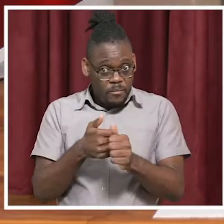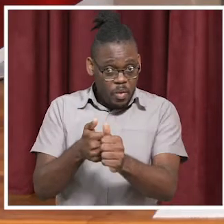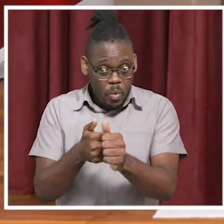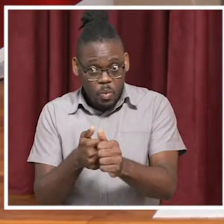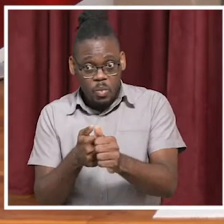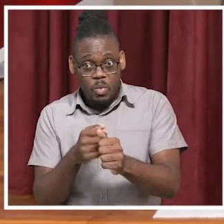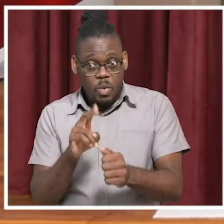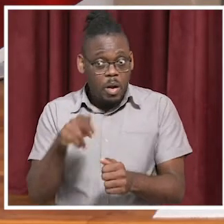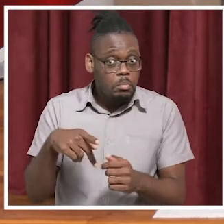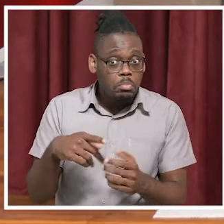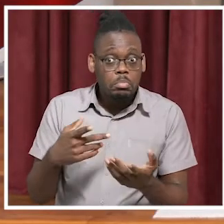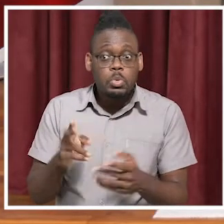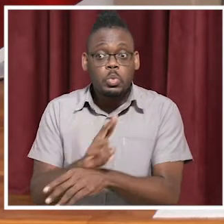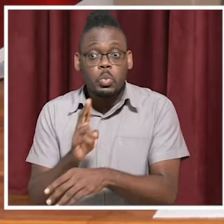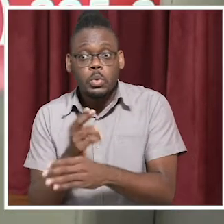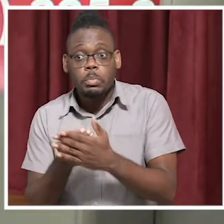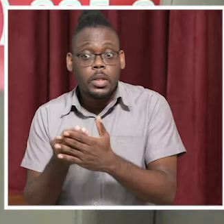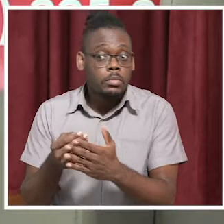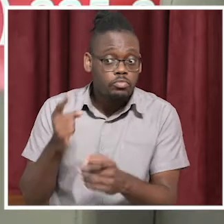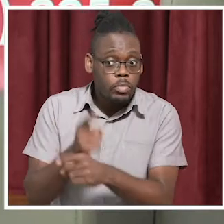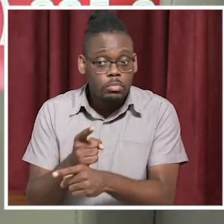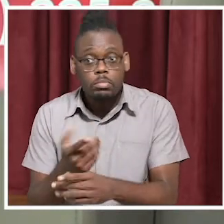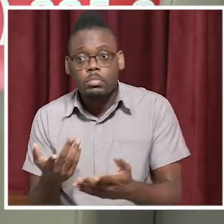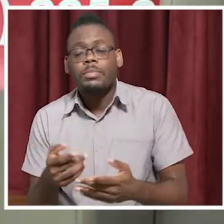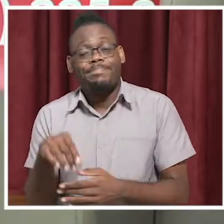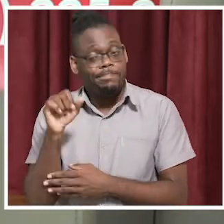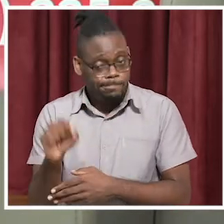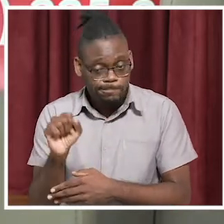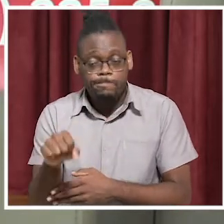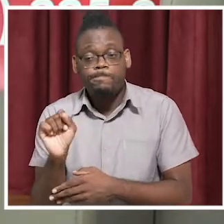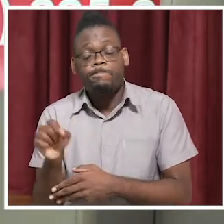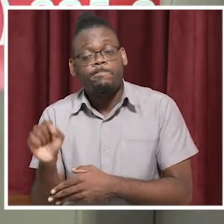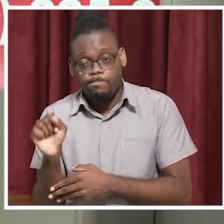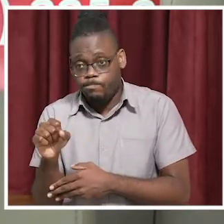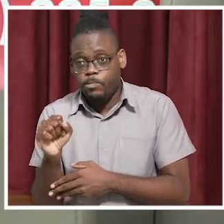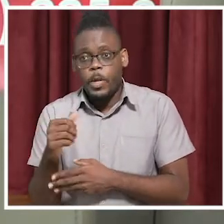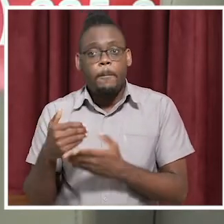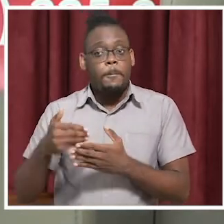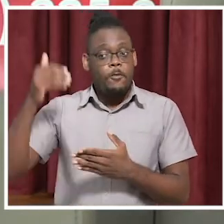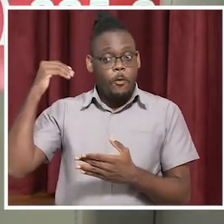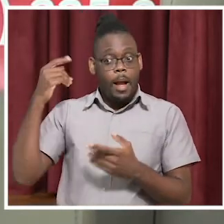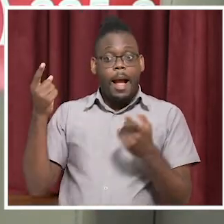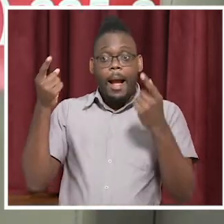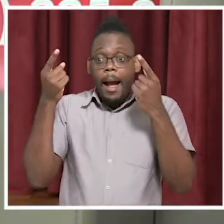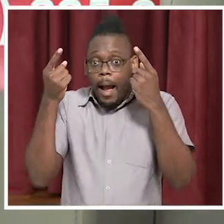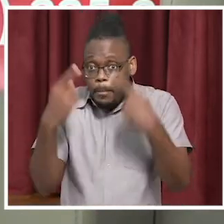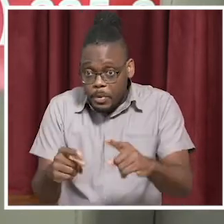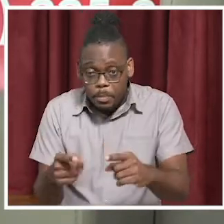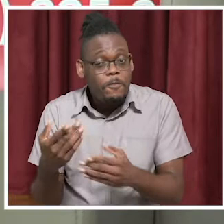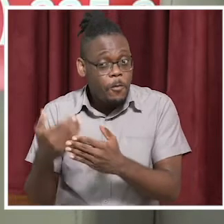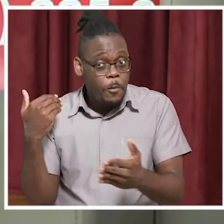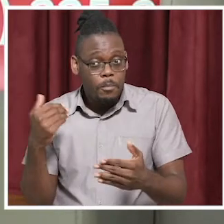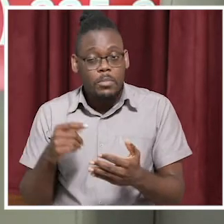had issues, fortunately and unfortunately, in some instances, where people, I should say unfortunately, sometimes